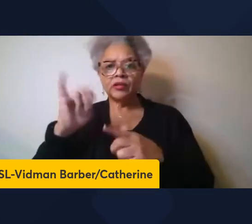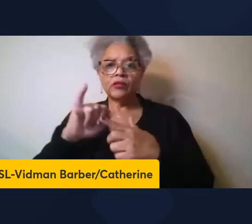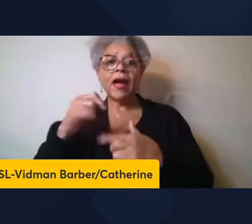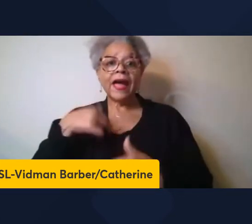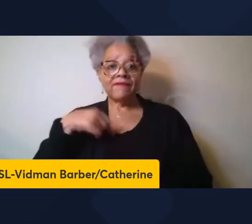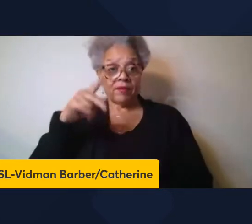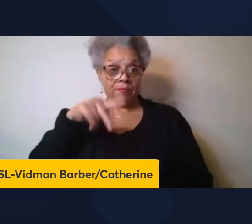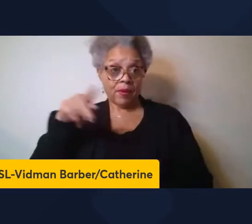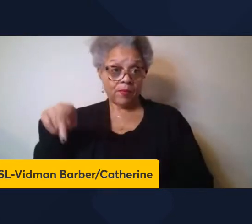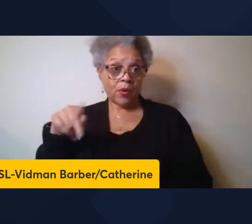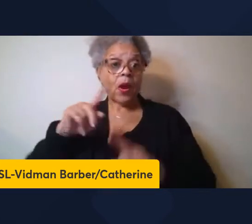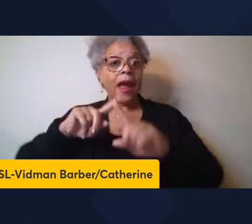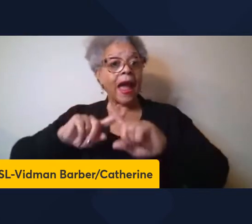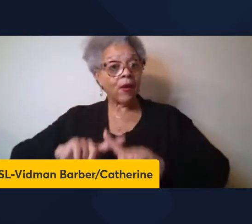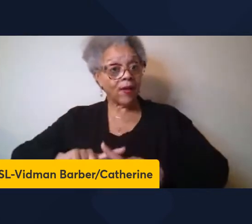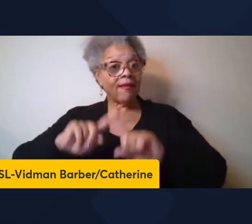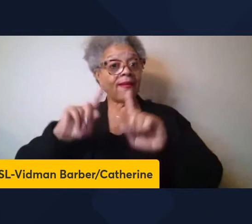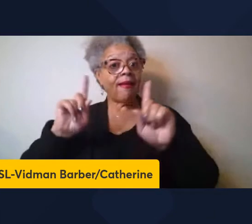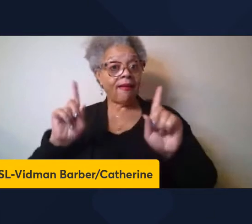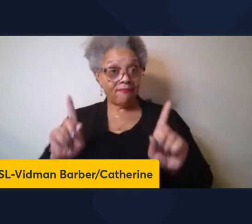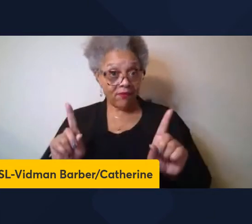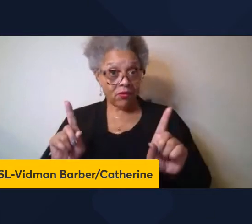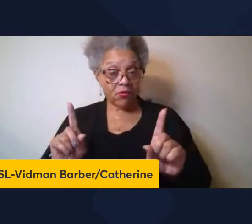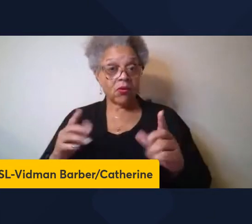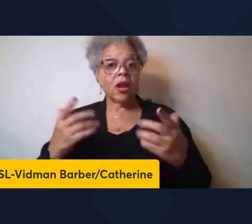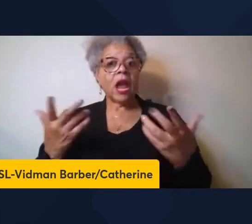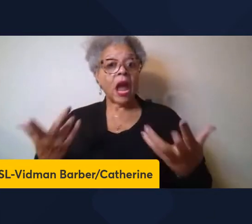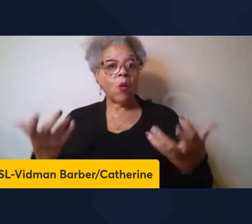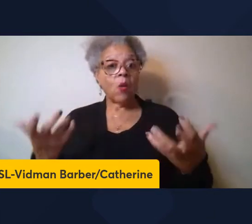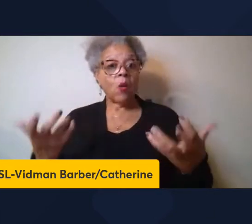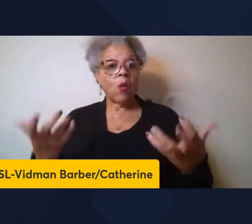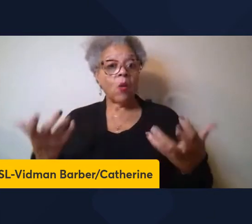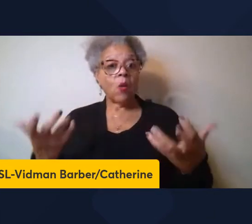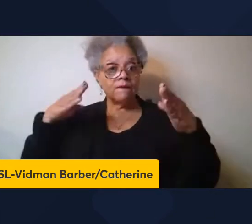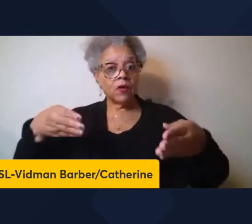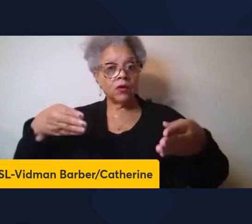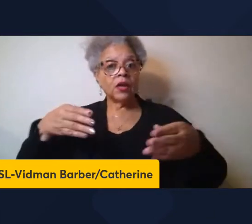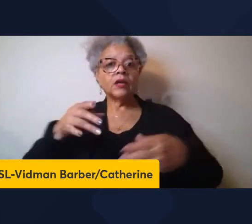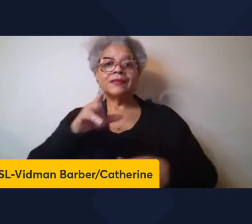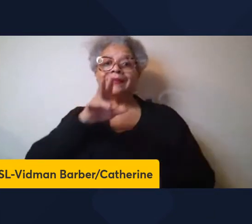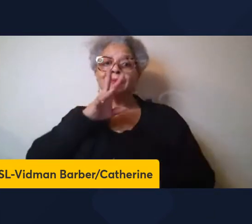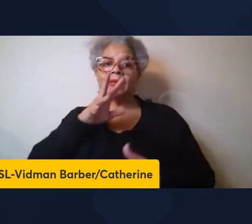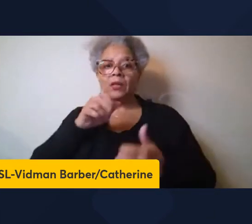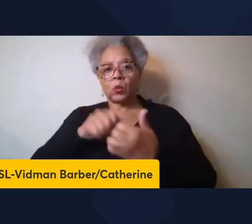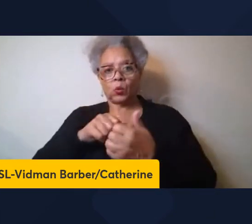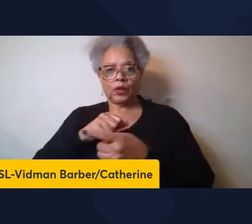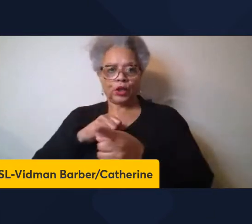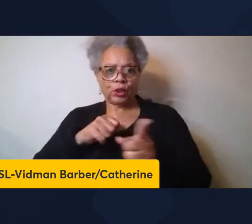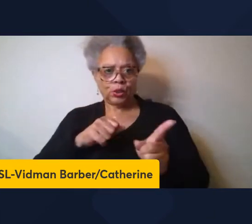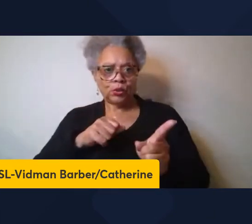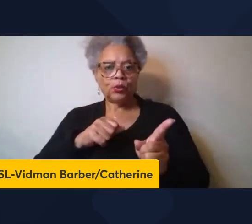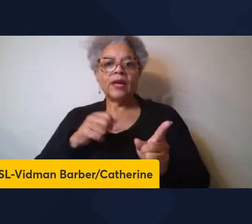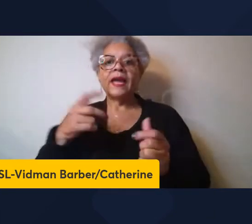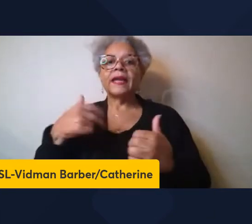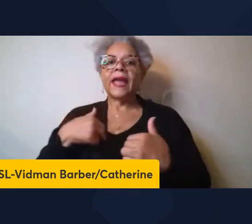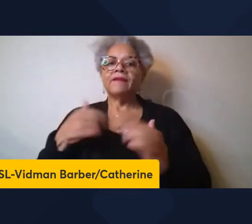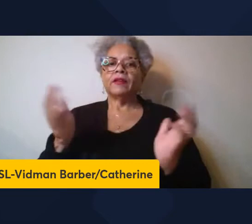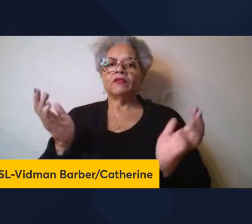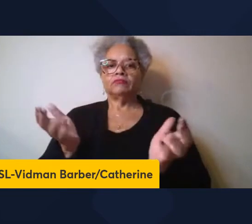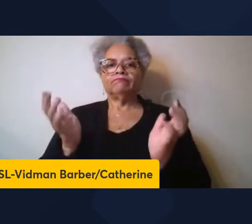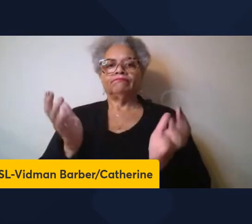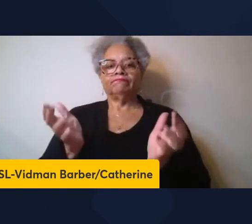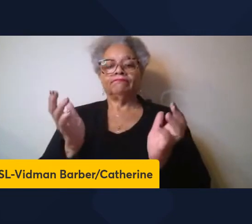PowerPoint. However, I am going to focus on just speaking with you, just having this conversation with